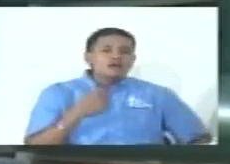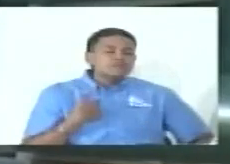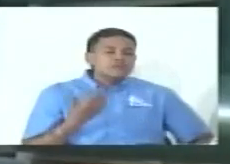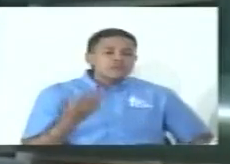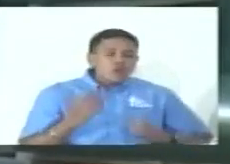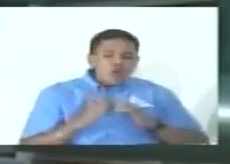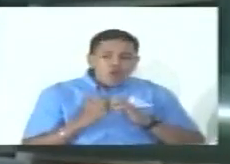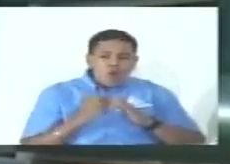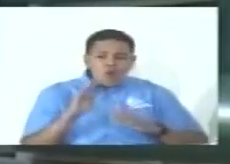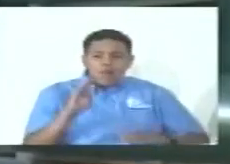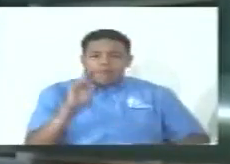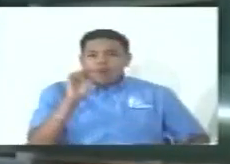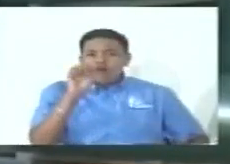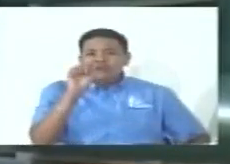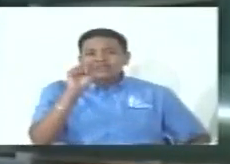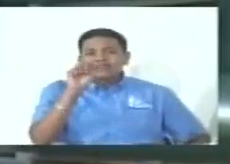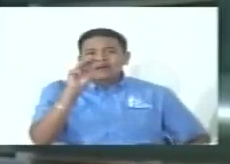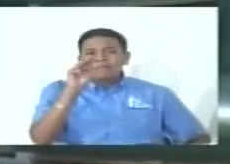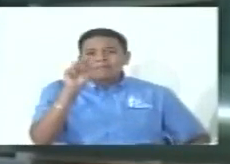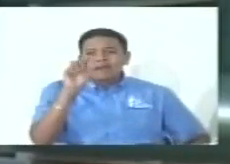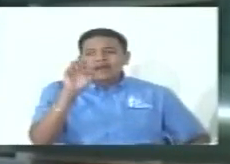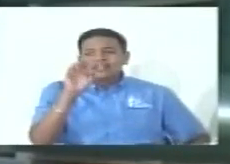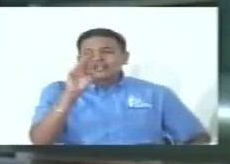is Bustamante's union?